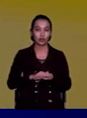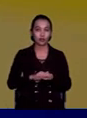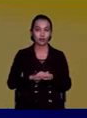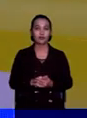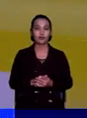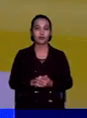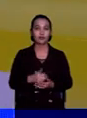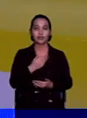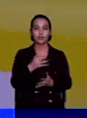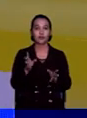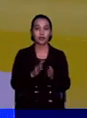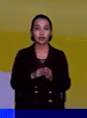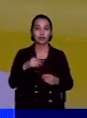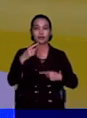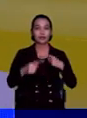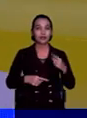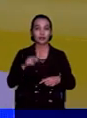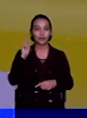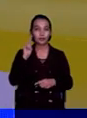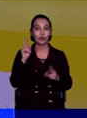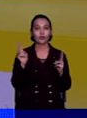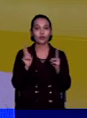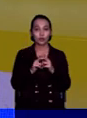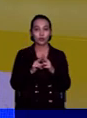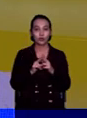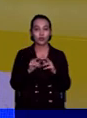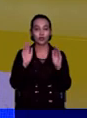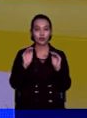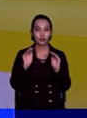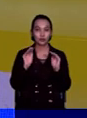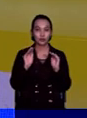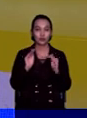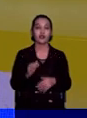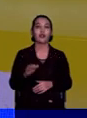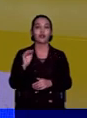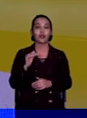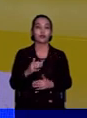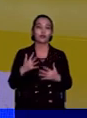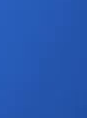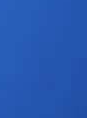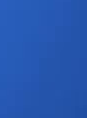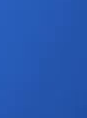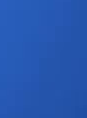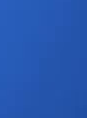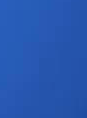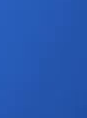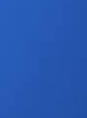nihoyasiga yetdi. Sizlar bilan keyingi darslarimizda ko'rishguncha xayrlashamiz. Xayr, salomat bo'ling.